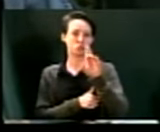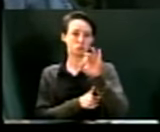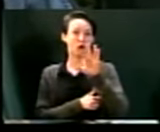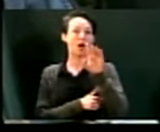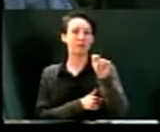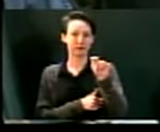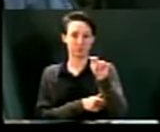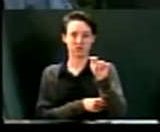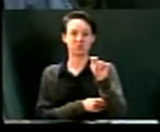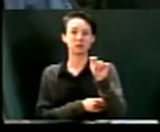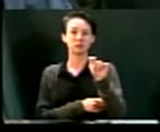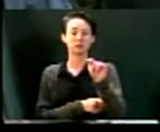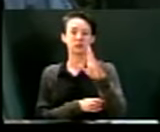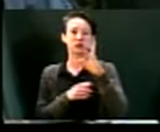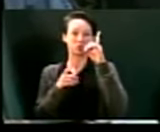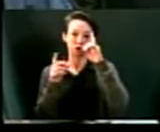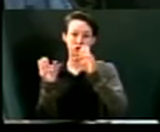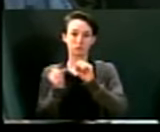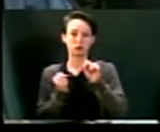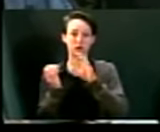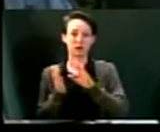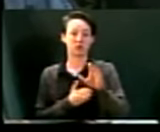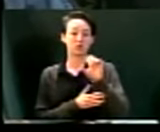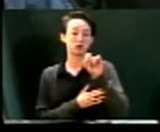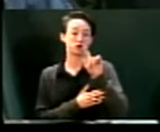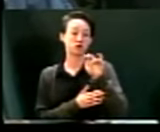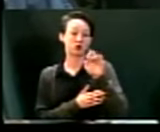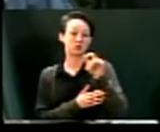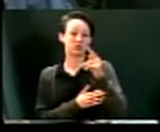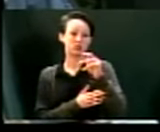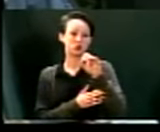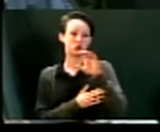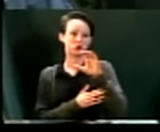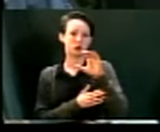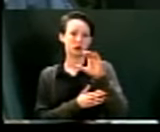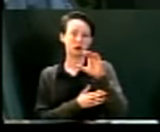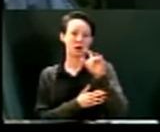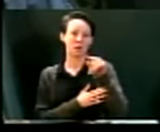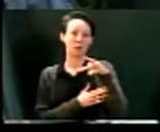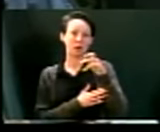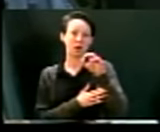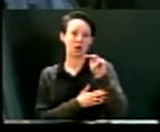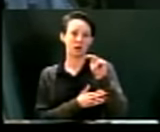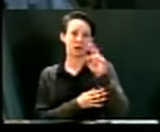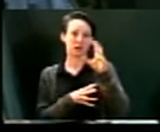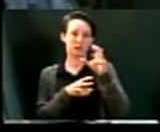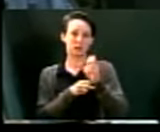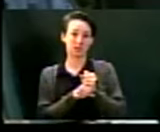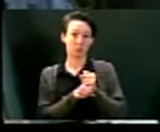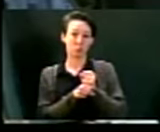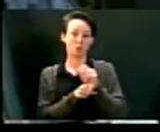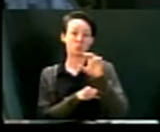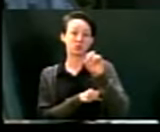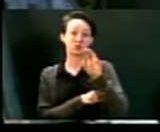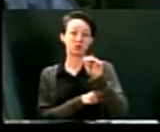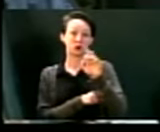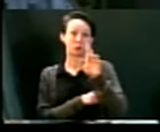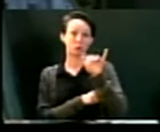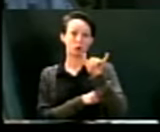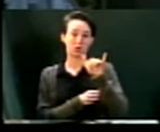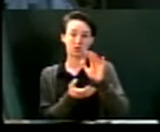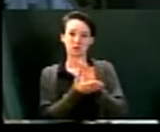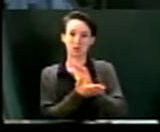the strategic plan summary document, which is the two-page document. And then, should I add something